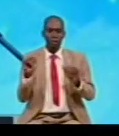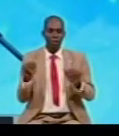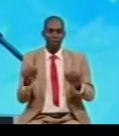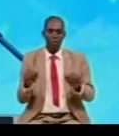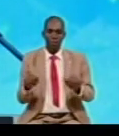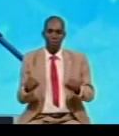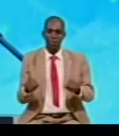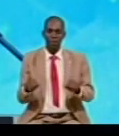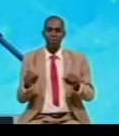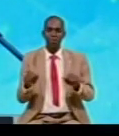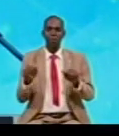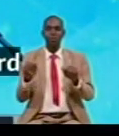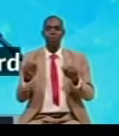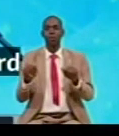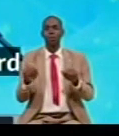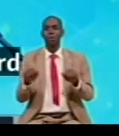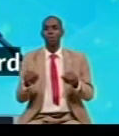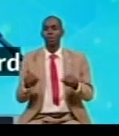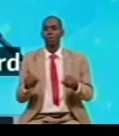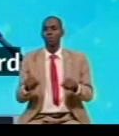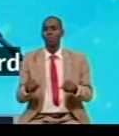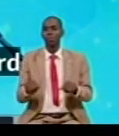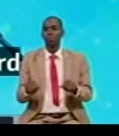anything is possible.